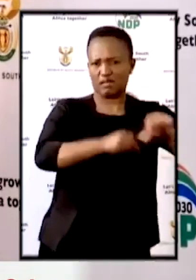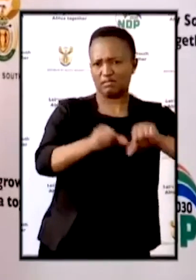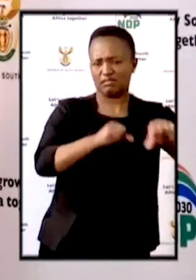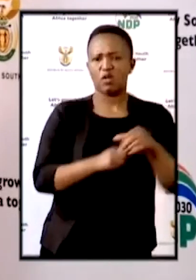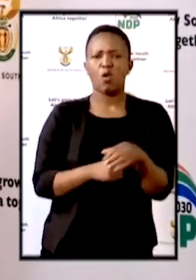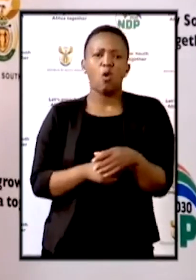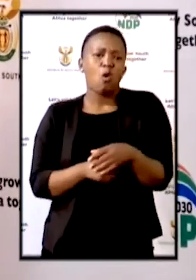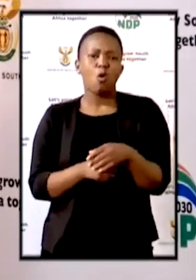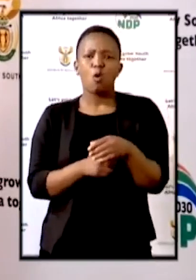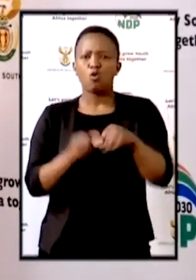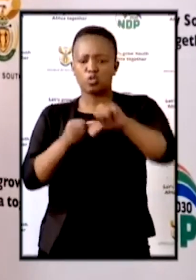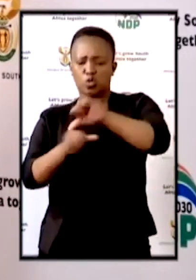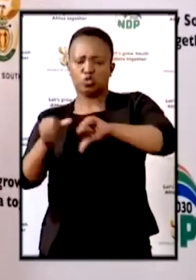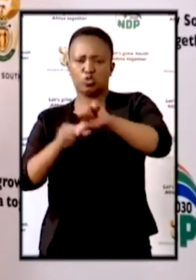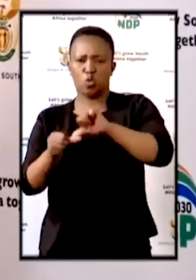ngani zakwethu.